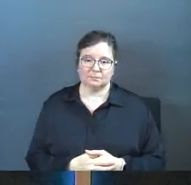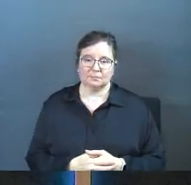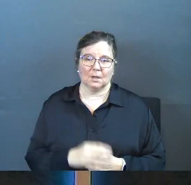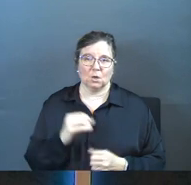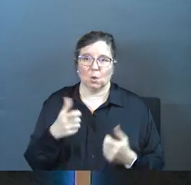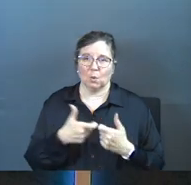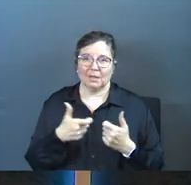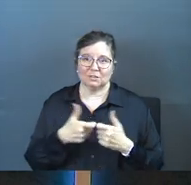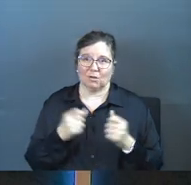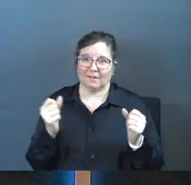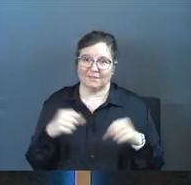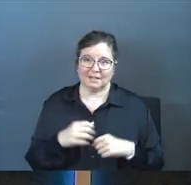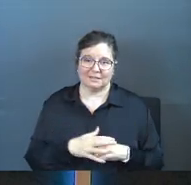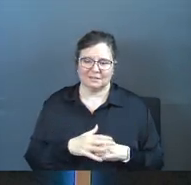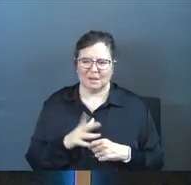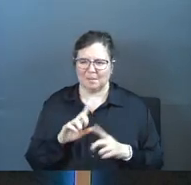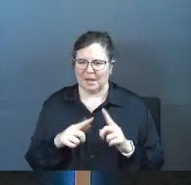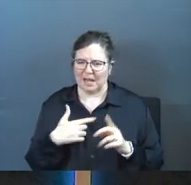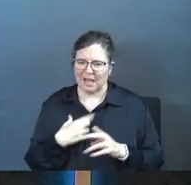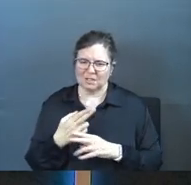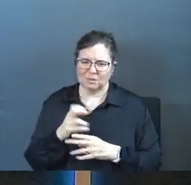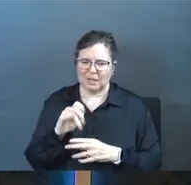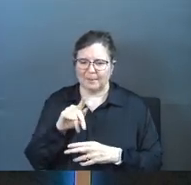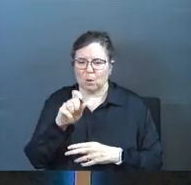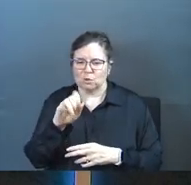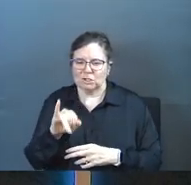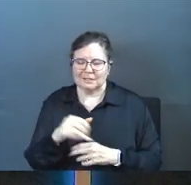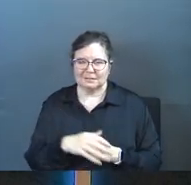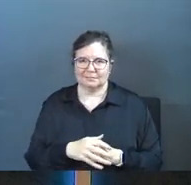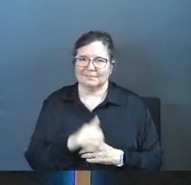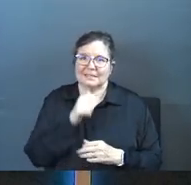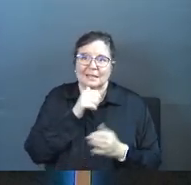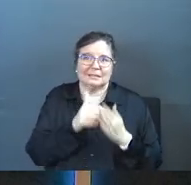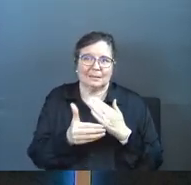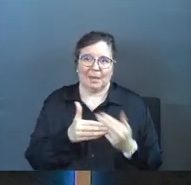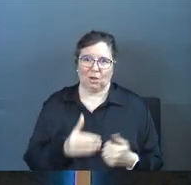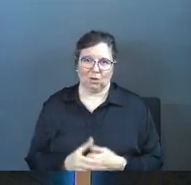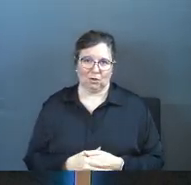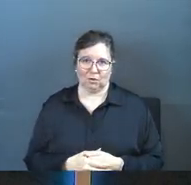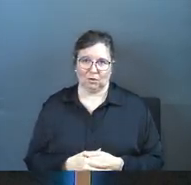And no electronic fights. And you're like, but I used emojis. That doesn't matter.